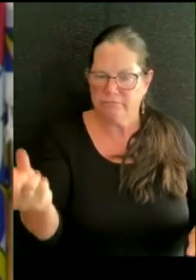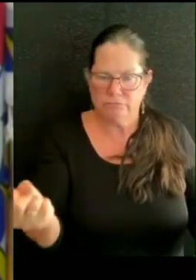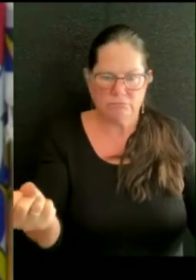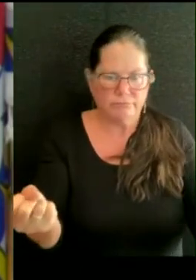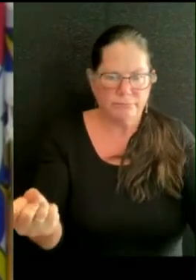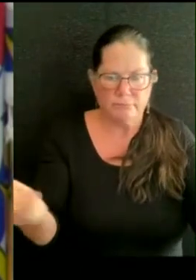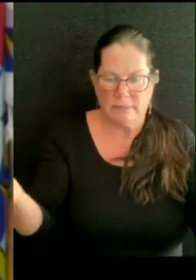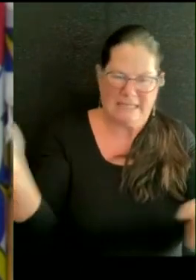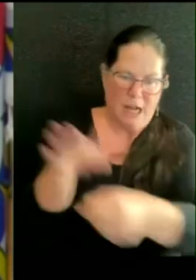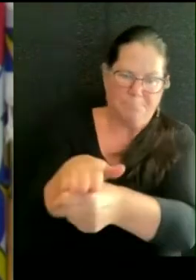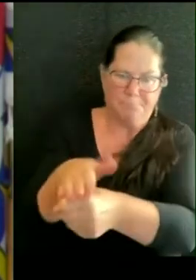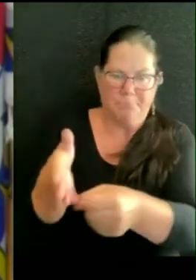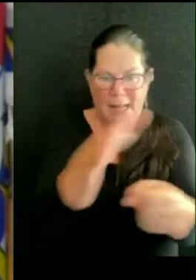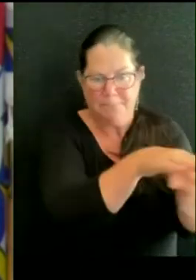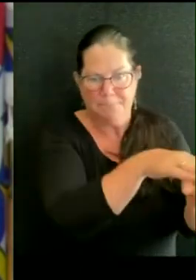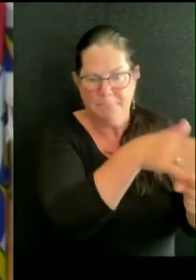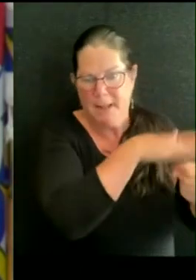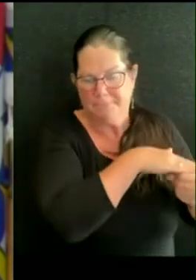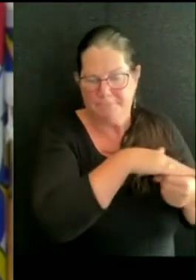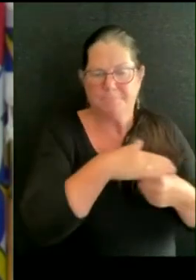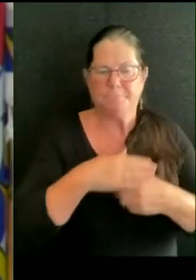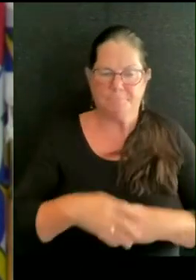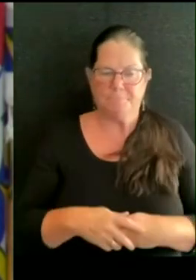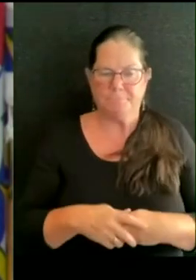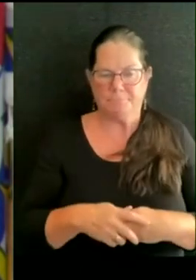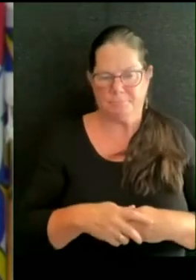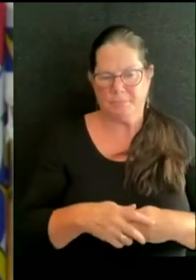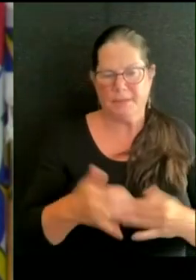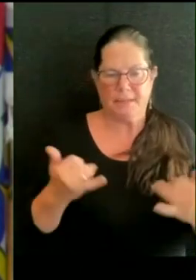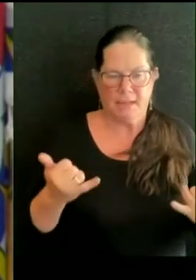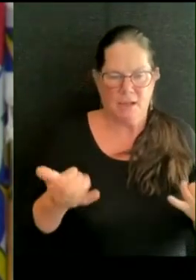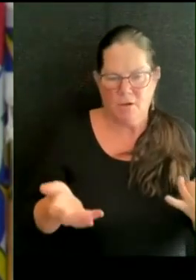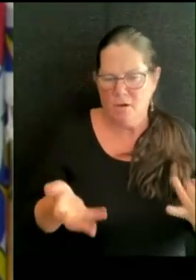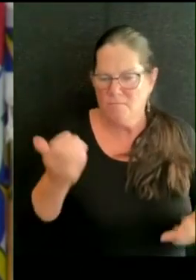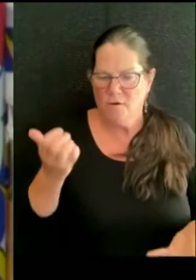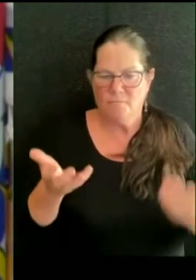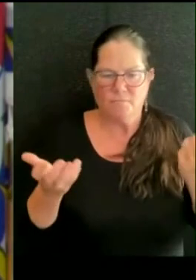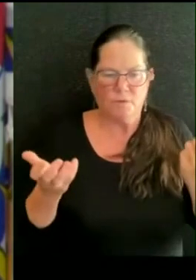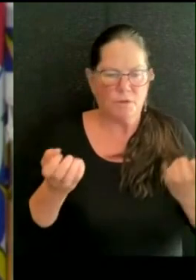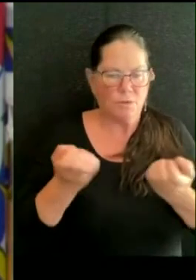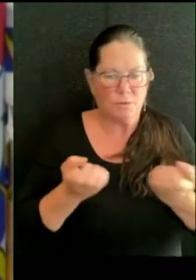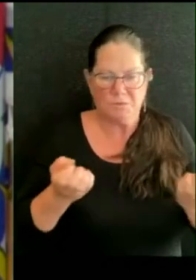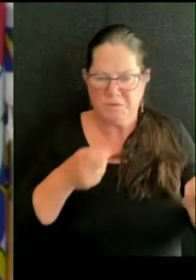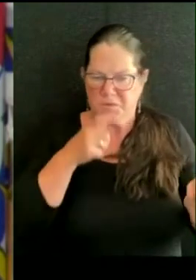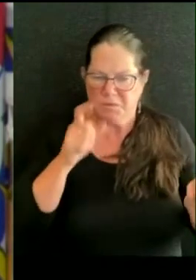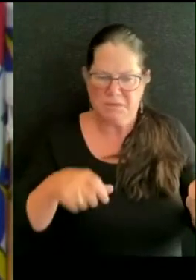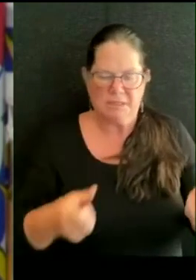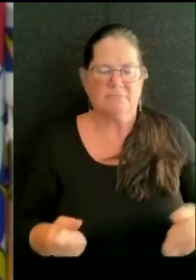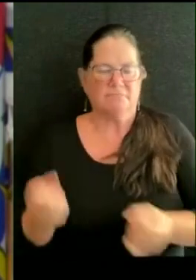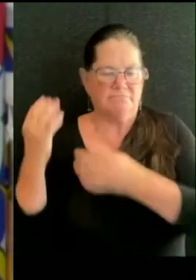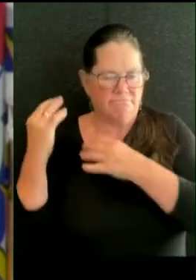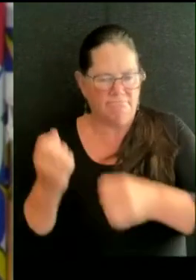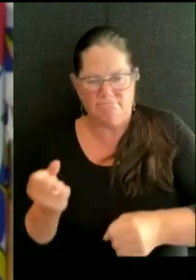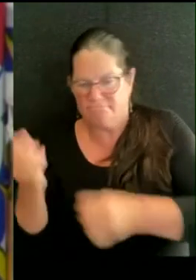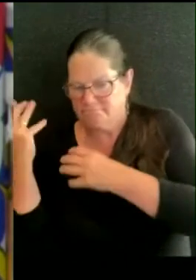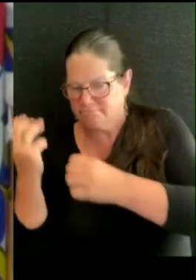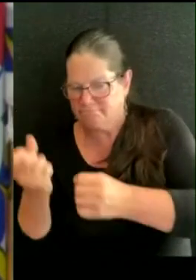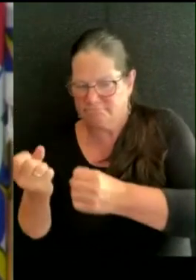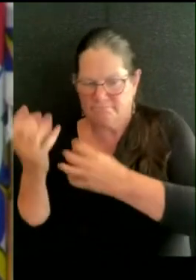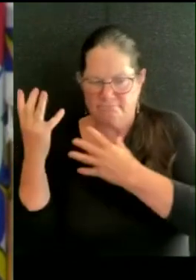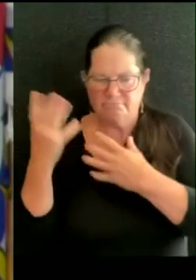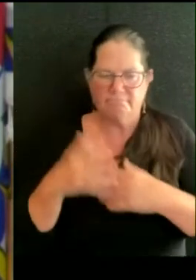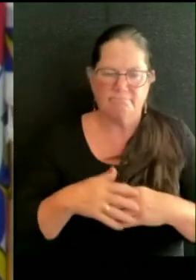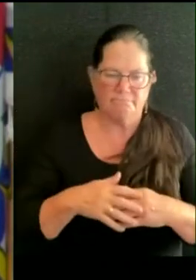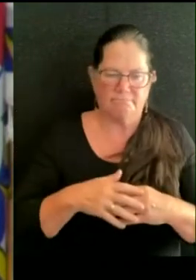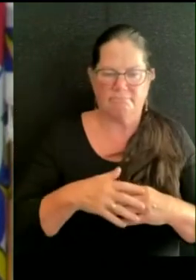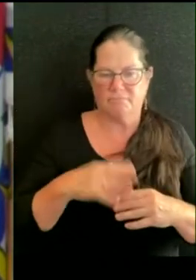removing structural protection equipment that is no longer required. Along the north end of the fire, crews will be mopping up the